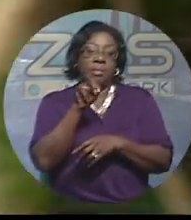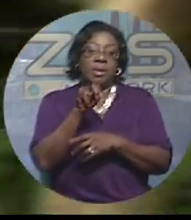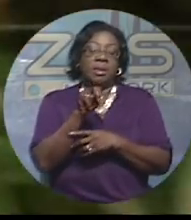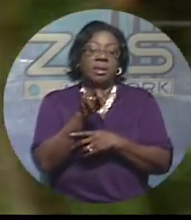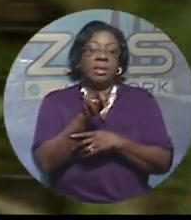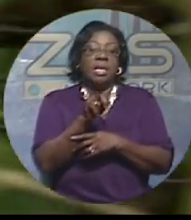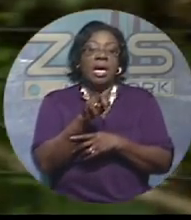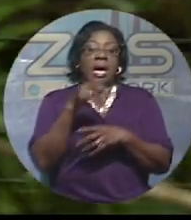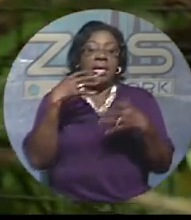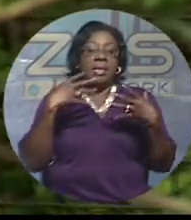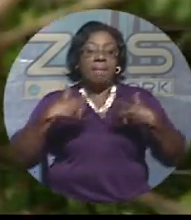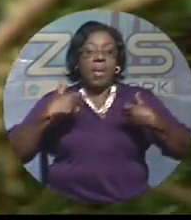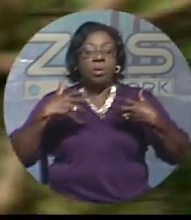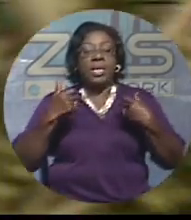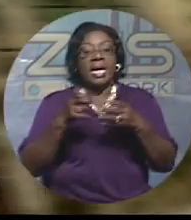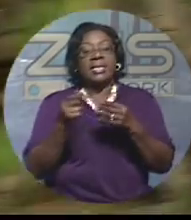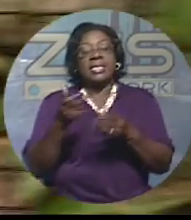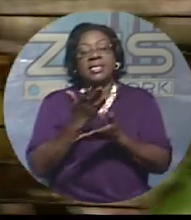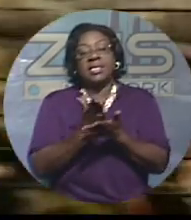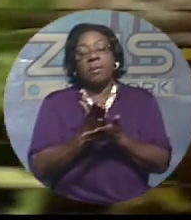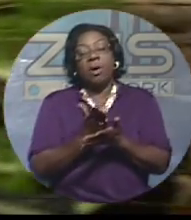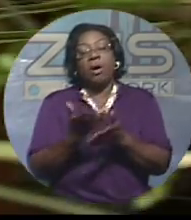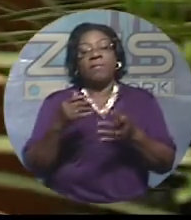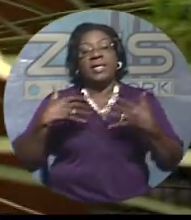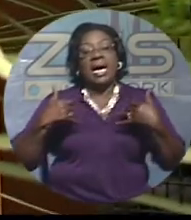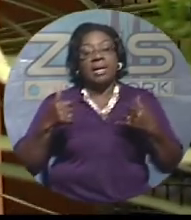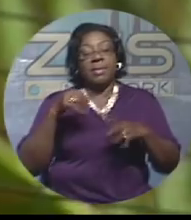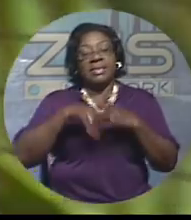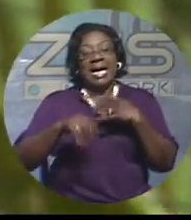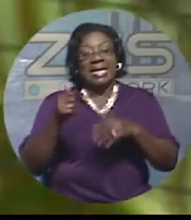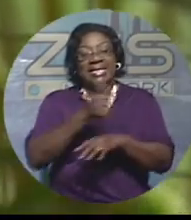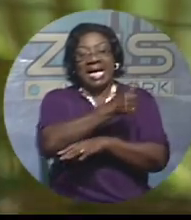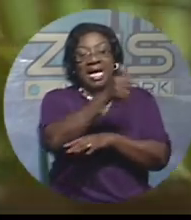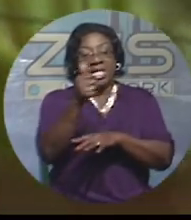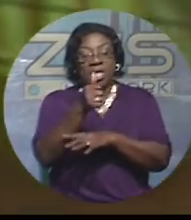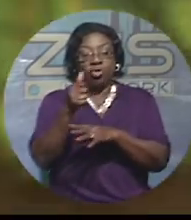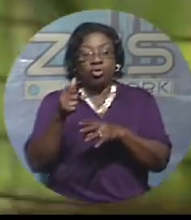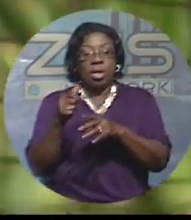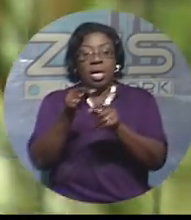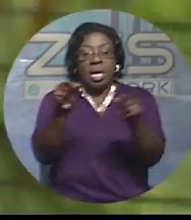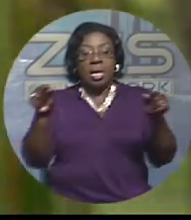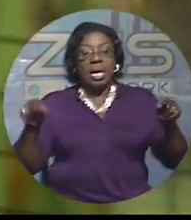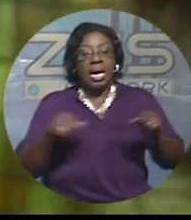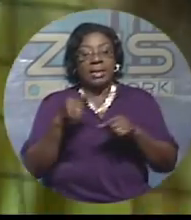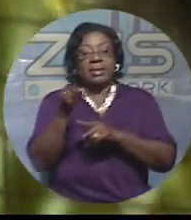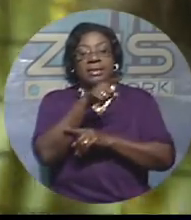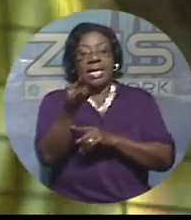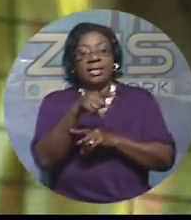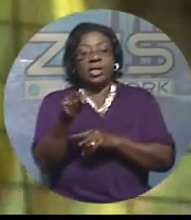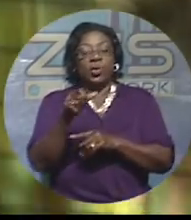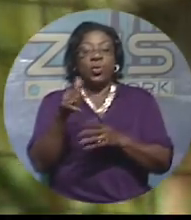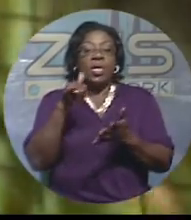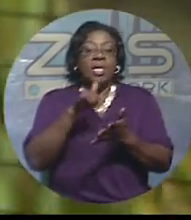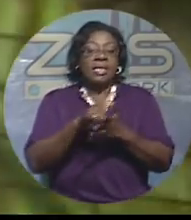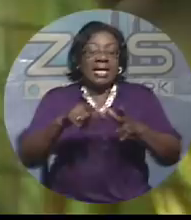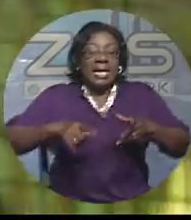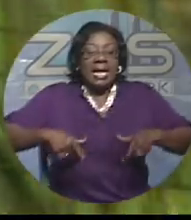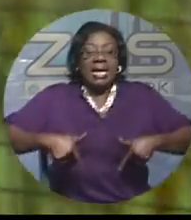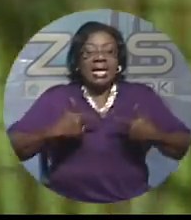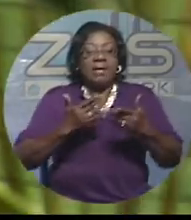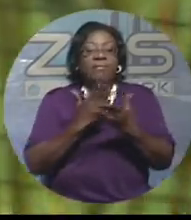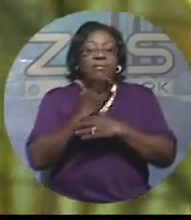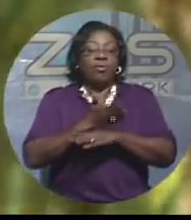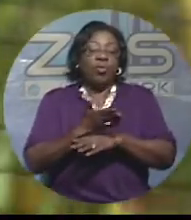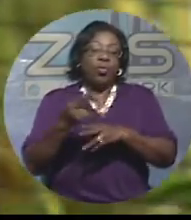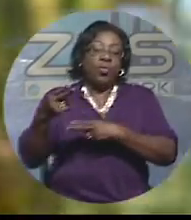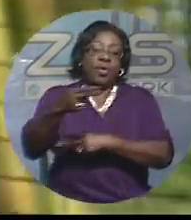PJ, the monkey, are just some of the animals at Ardastra Gardens and Zoo that survived Hurricane Matthew. In fact, all